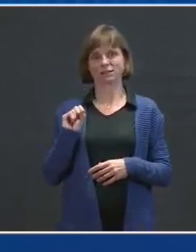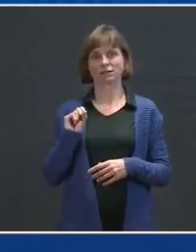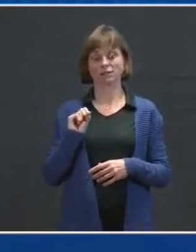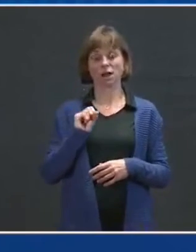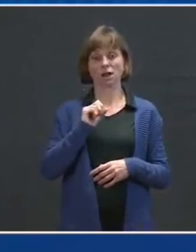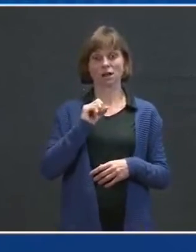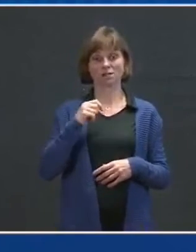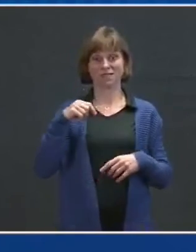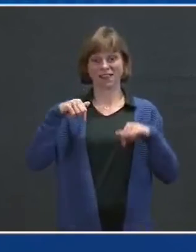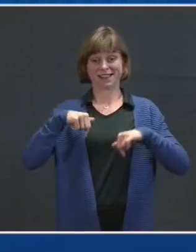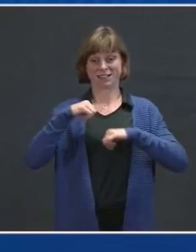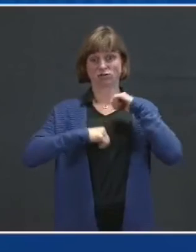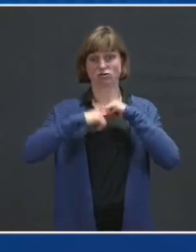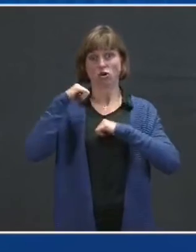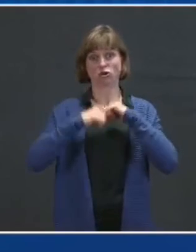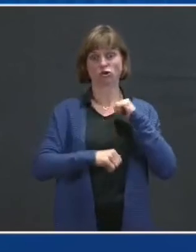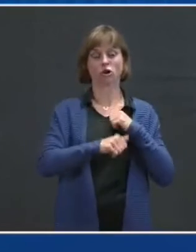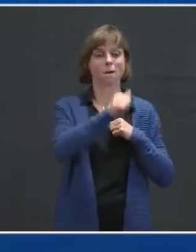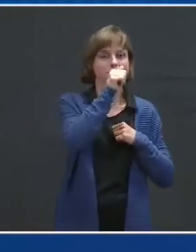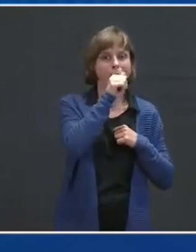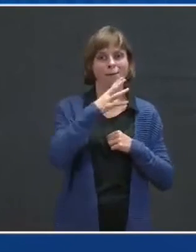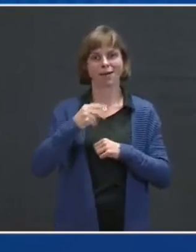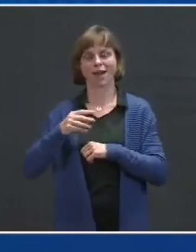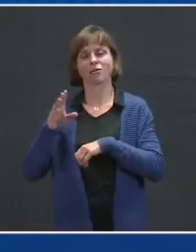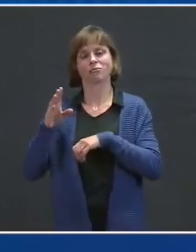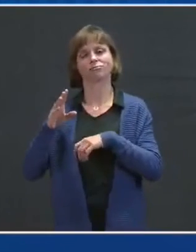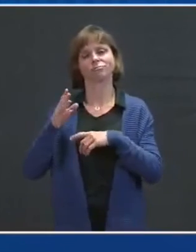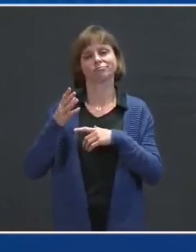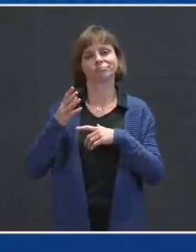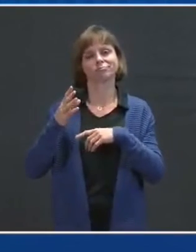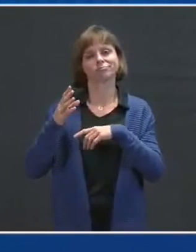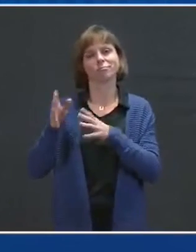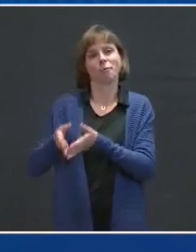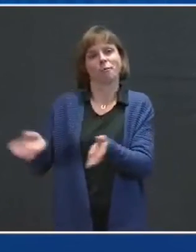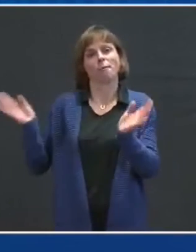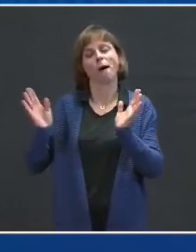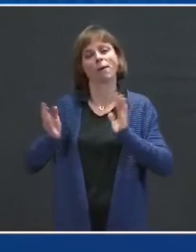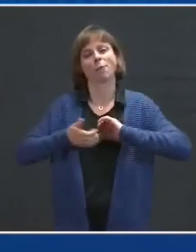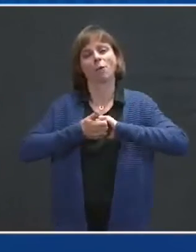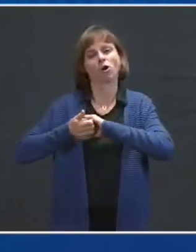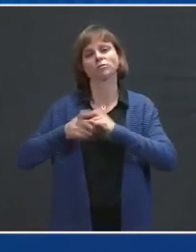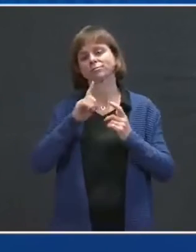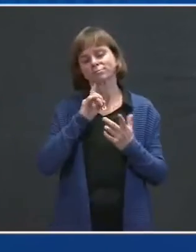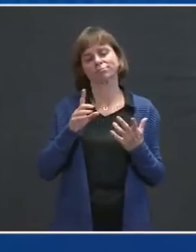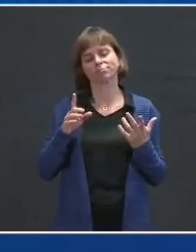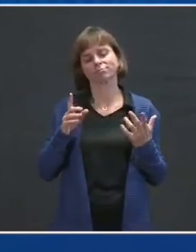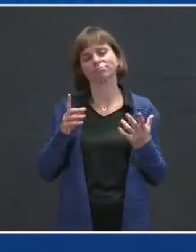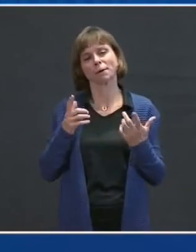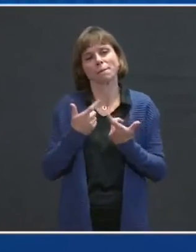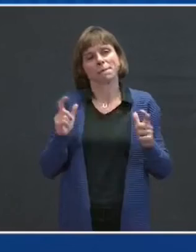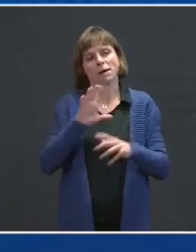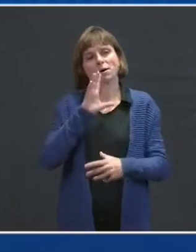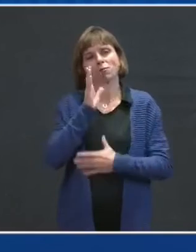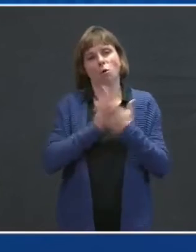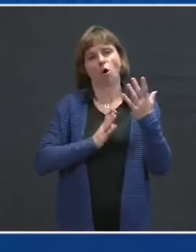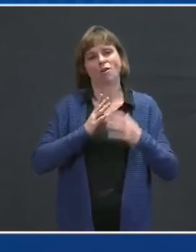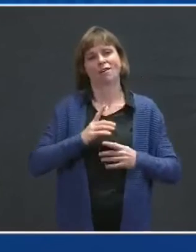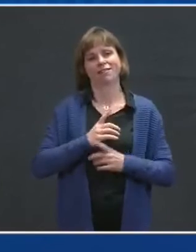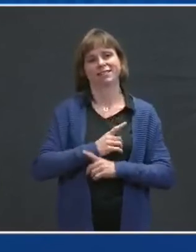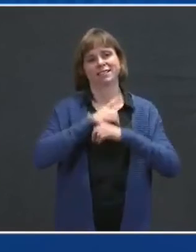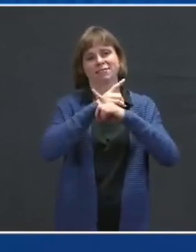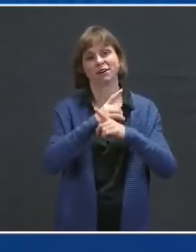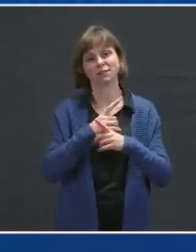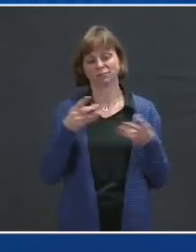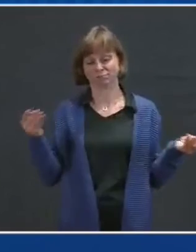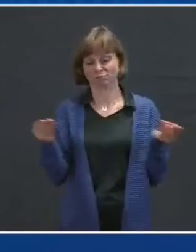partnership has to be a core part of national cyber defense. So there's active sharing going on in both directions. Government sharing its insights with private